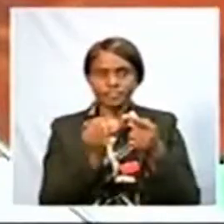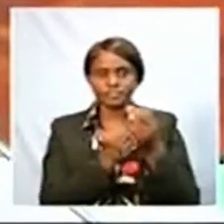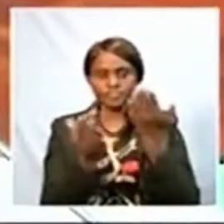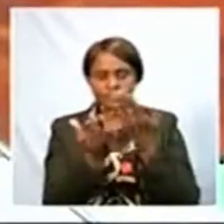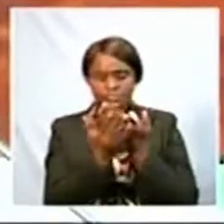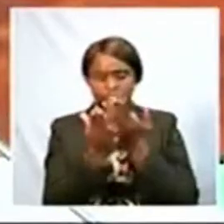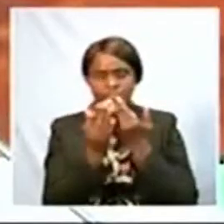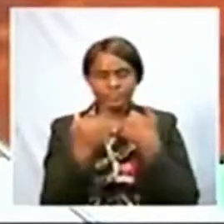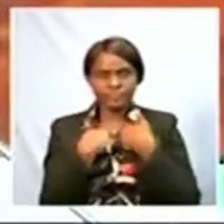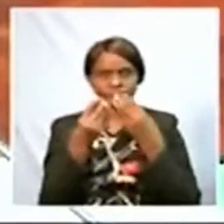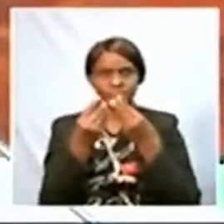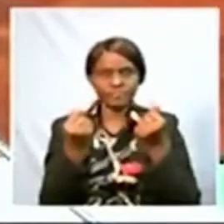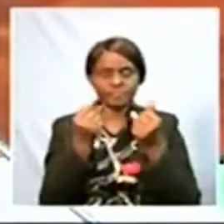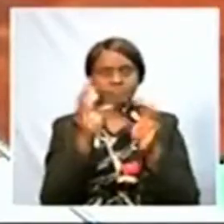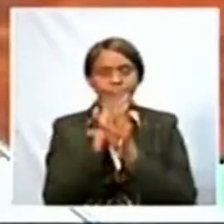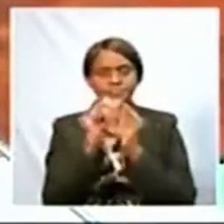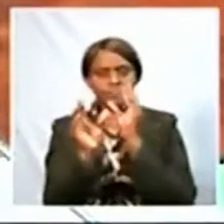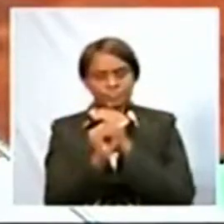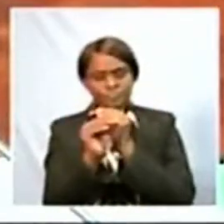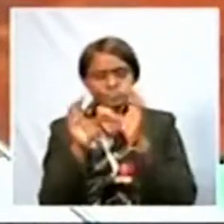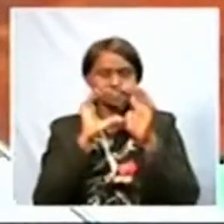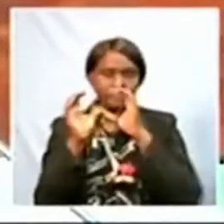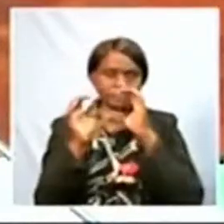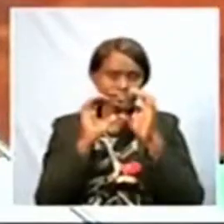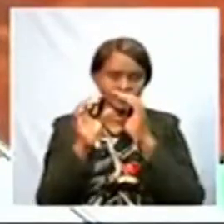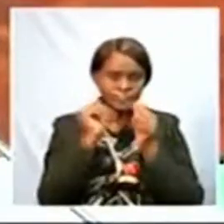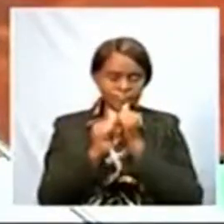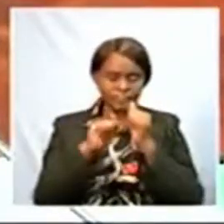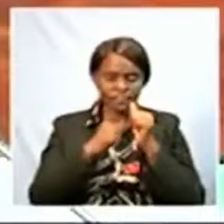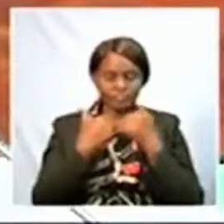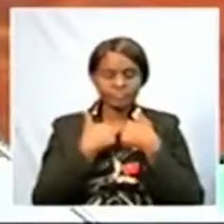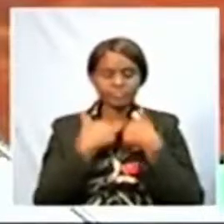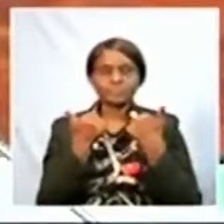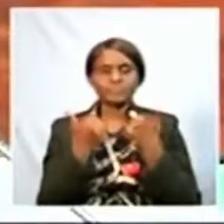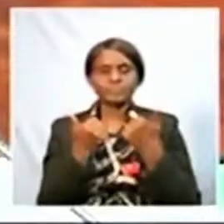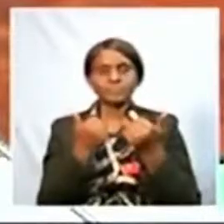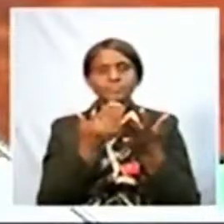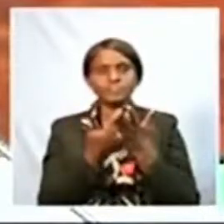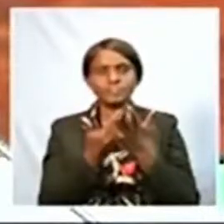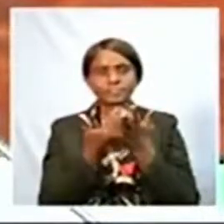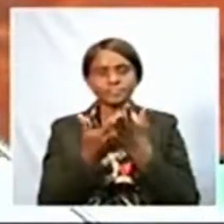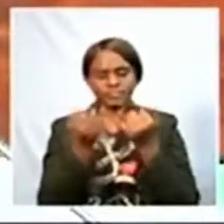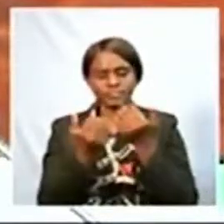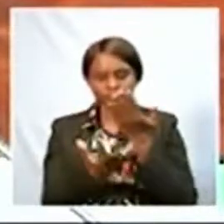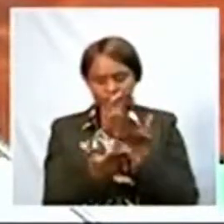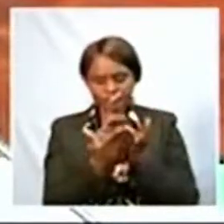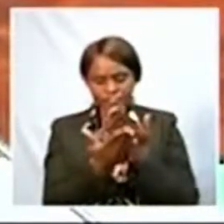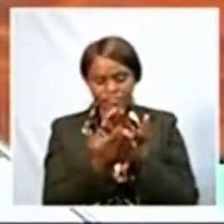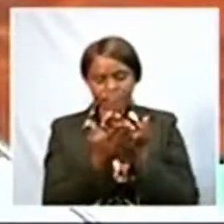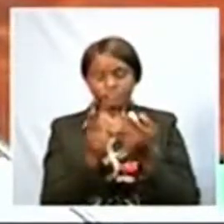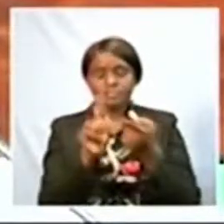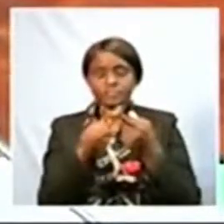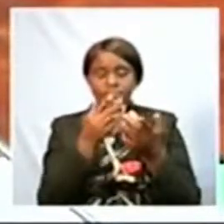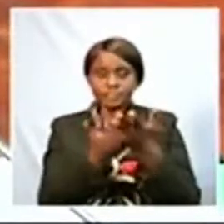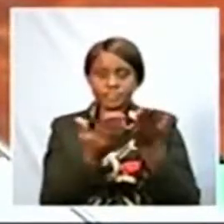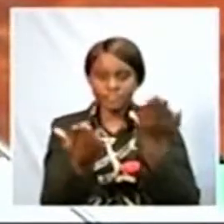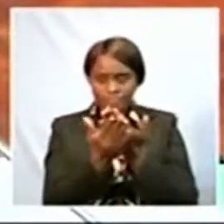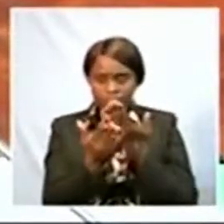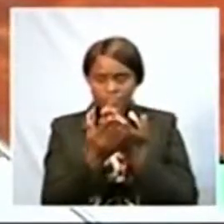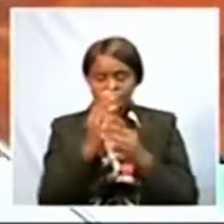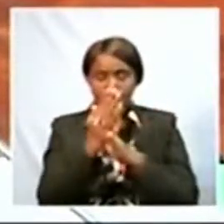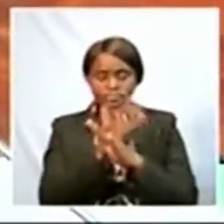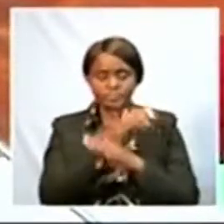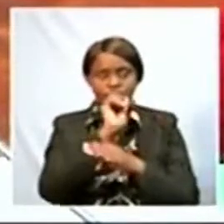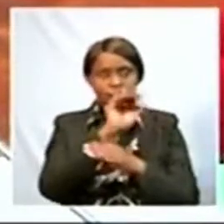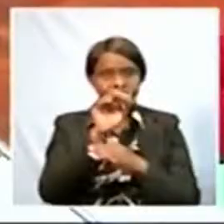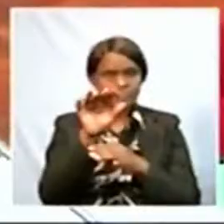There are a few missing correspondences that we have now. I want to attach them to the appendices earlier